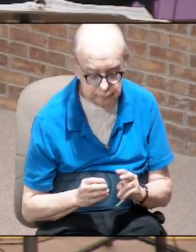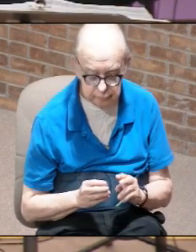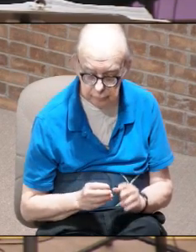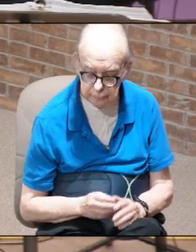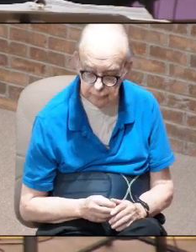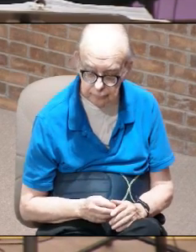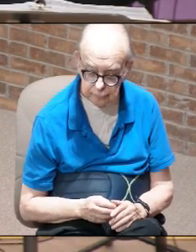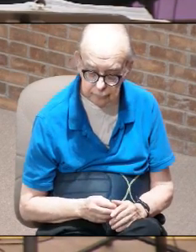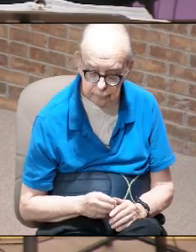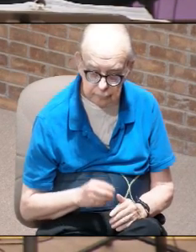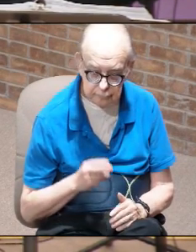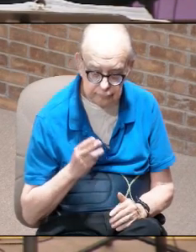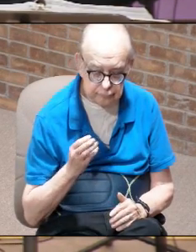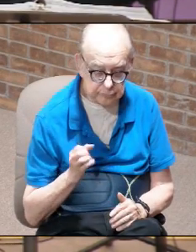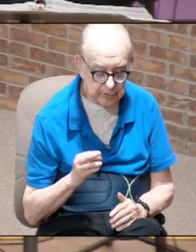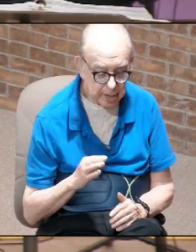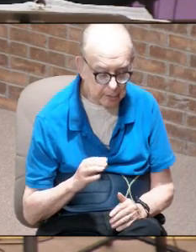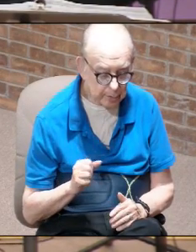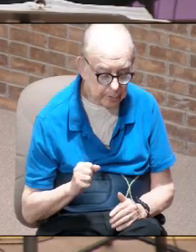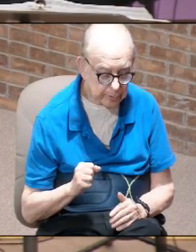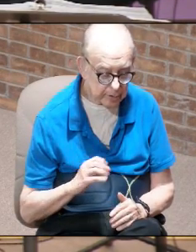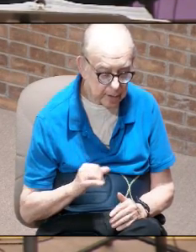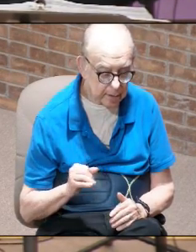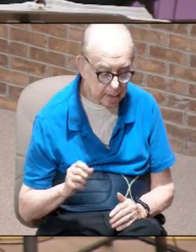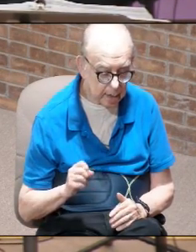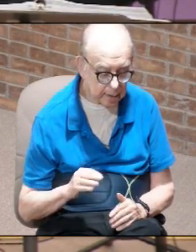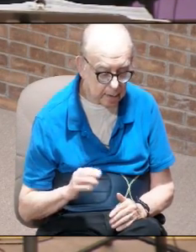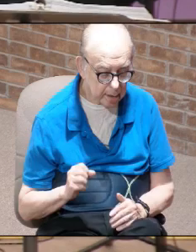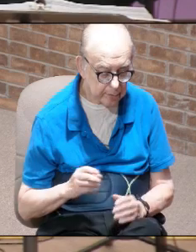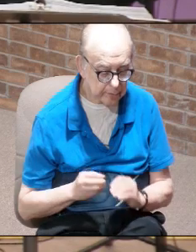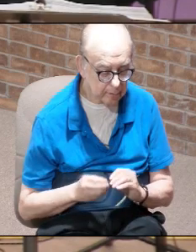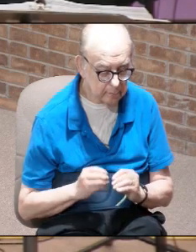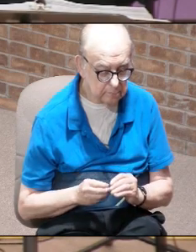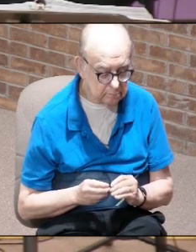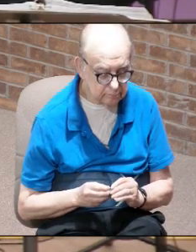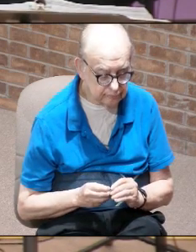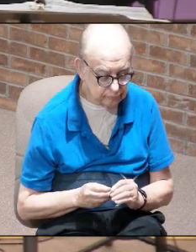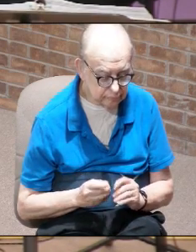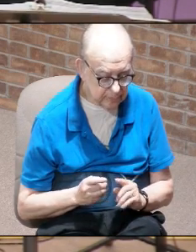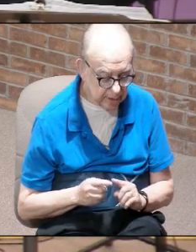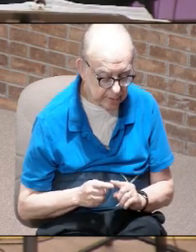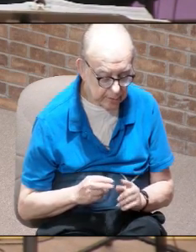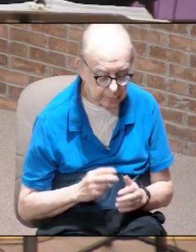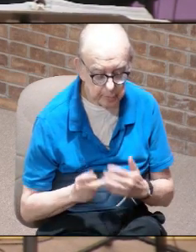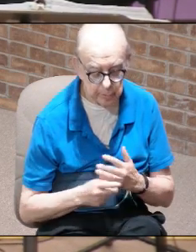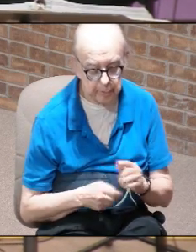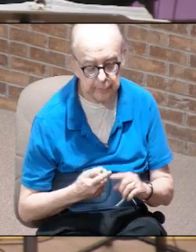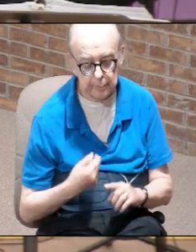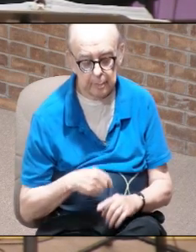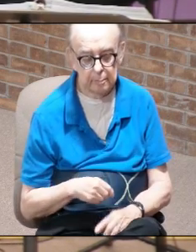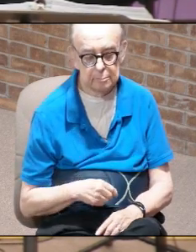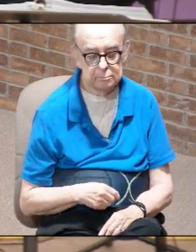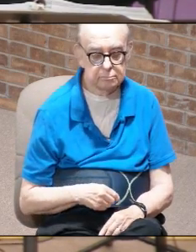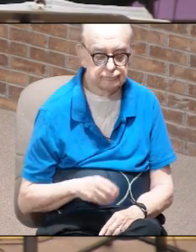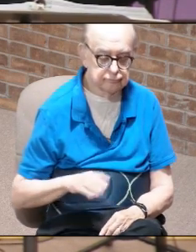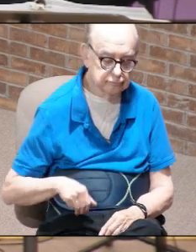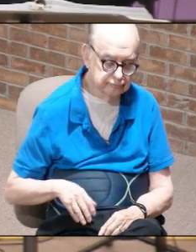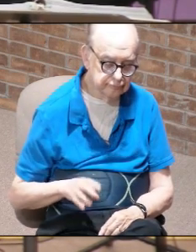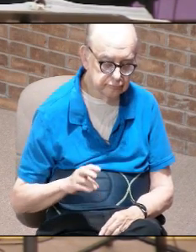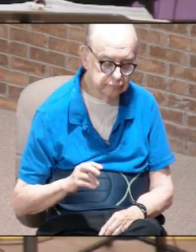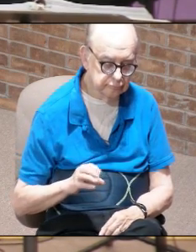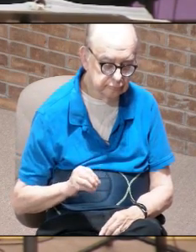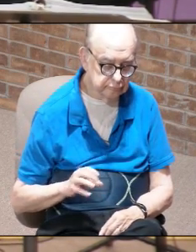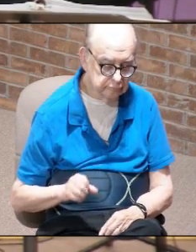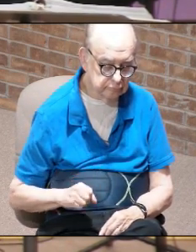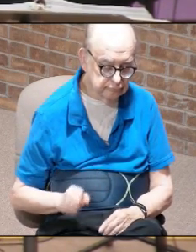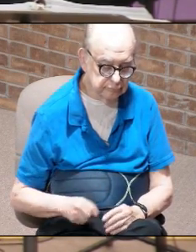called Heroes and Icons. And they had this one from back in late 70s, I think it